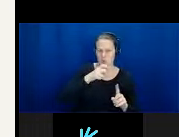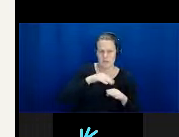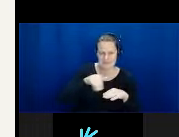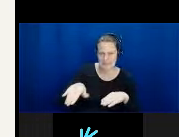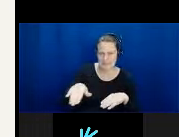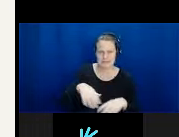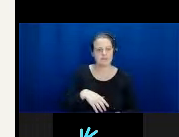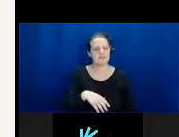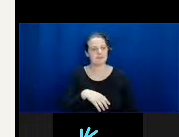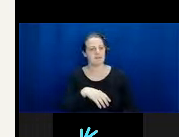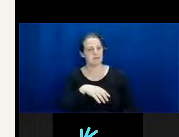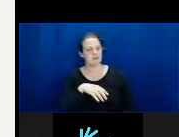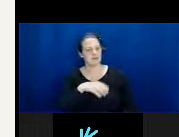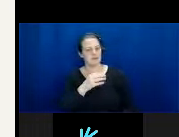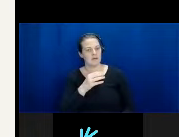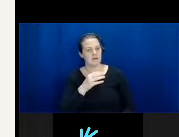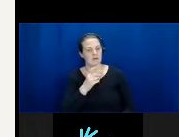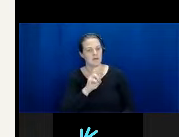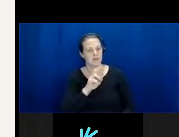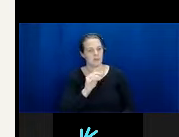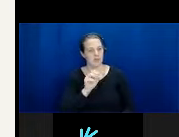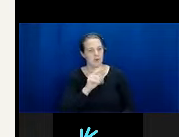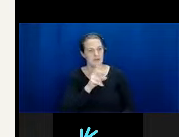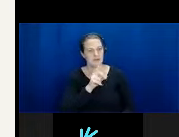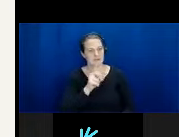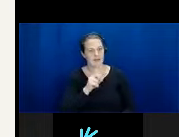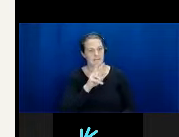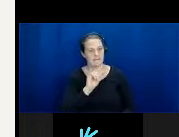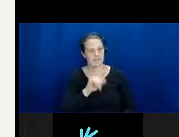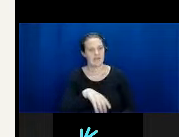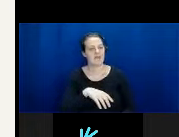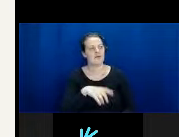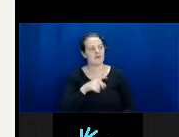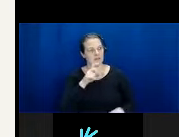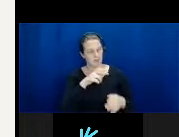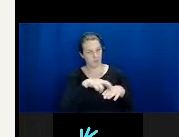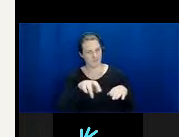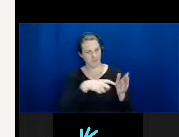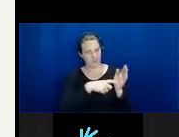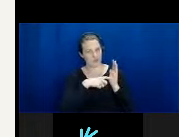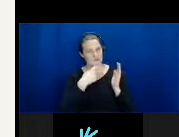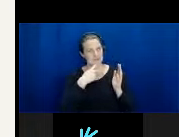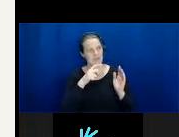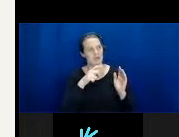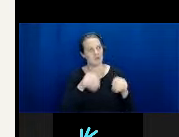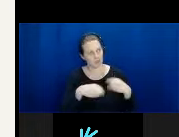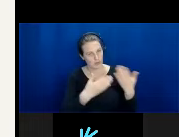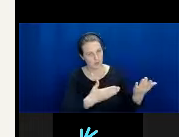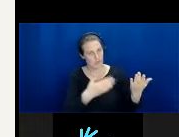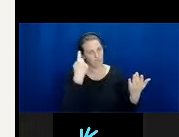So the referral, all it really needs to say is that there's a recommendation for a vision rehab